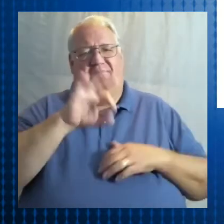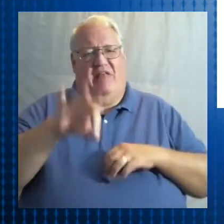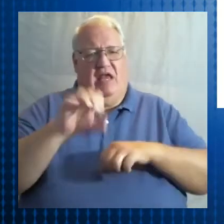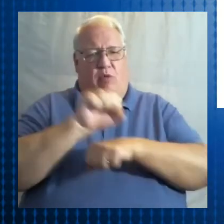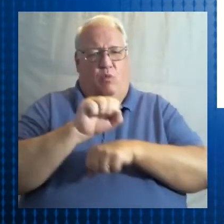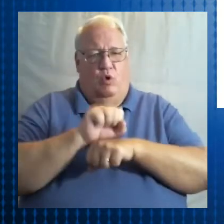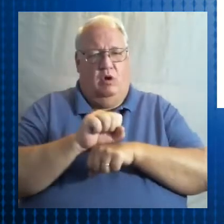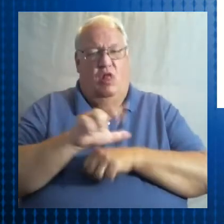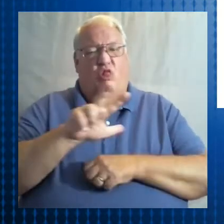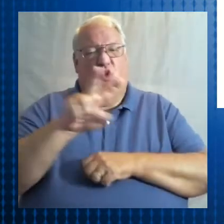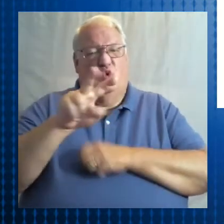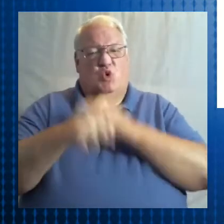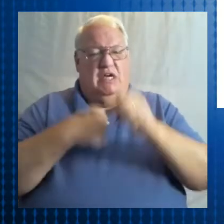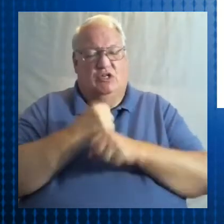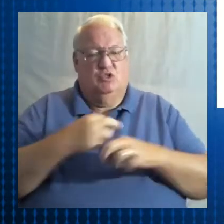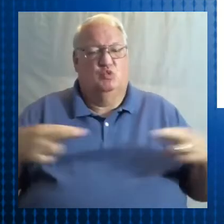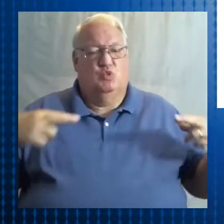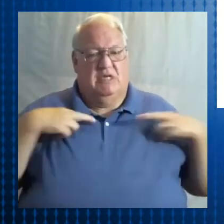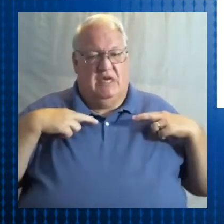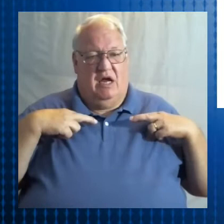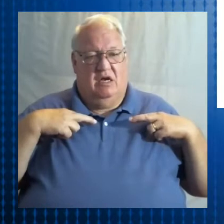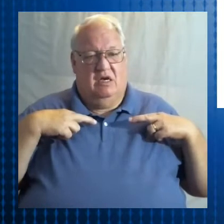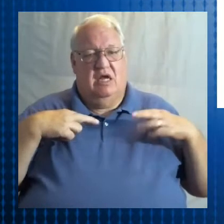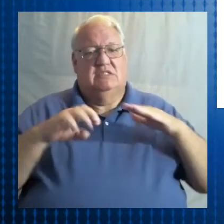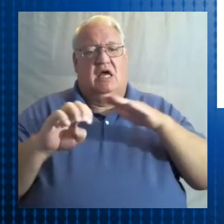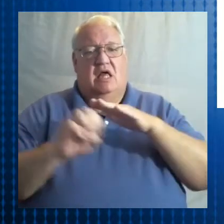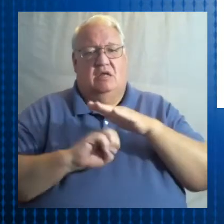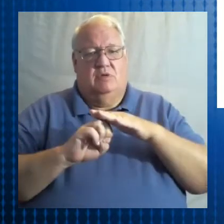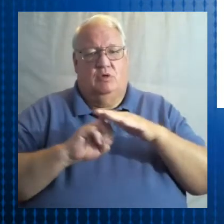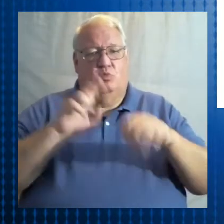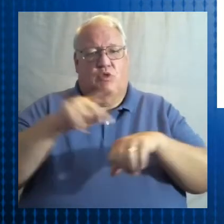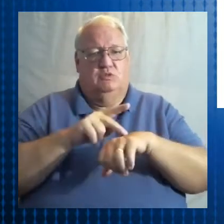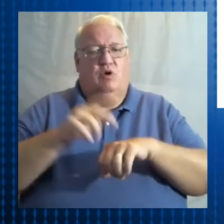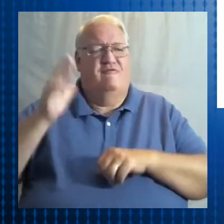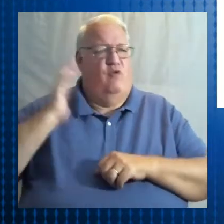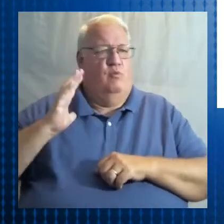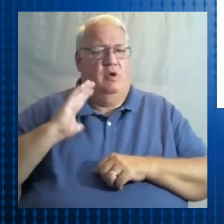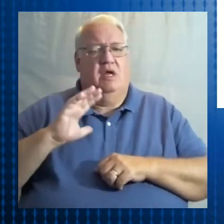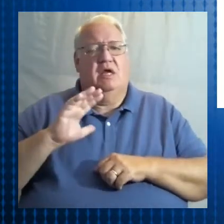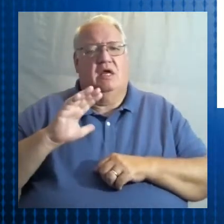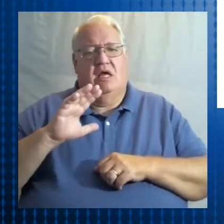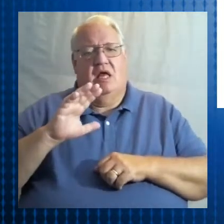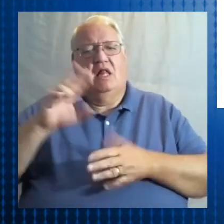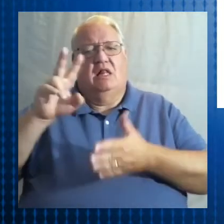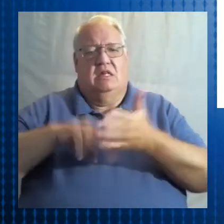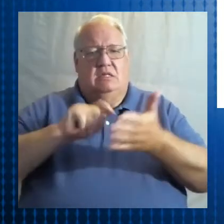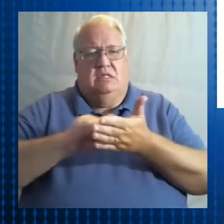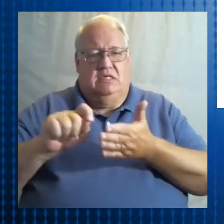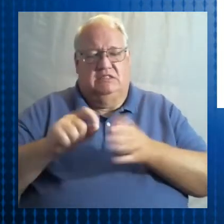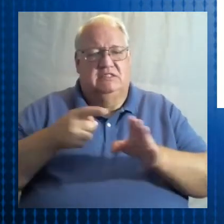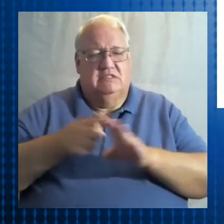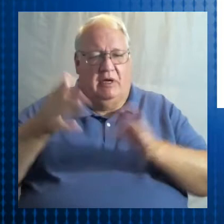32 years. Retired as elementary principal, formerly literacy specialist, and